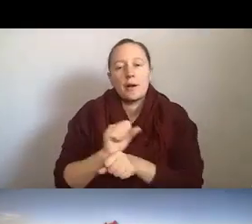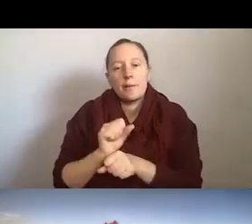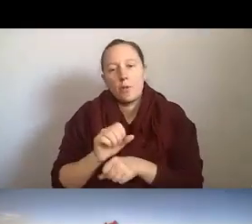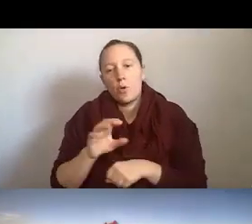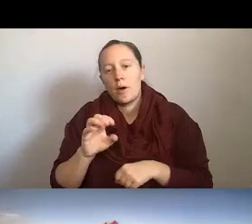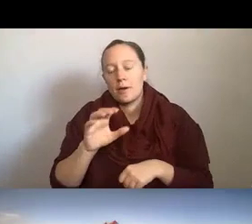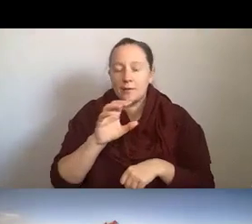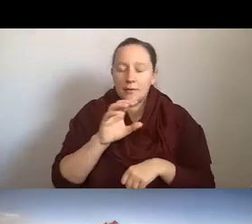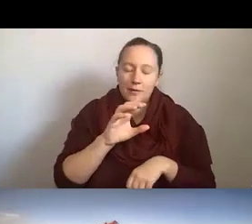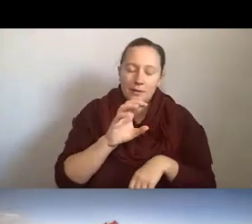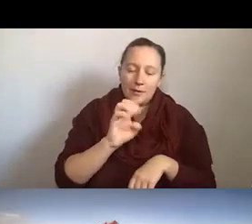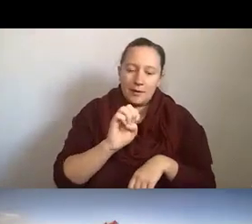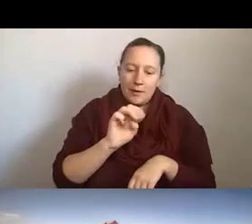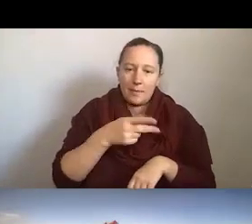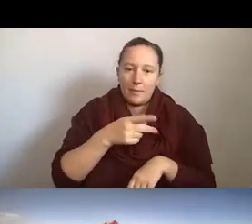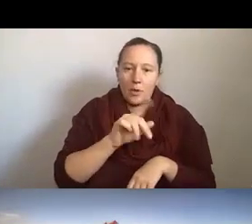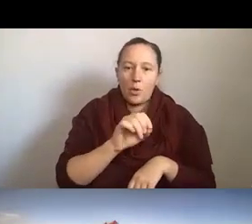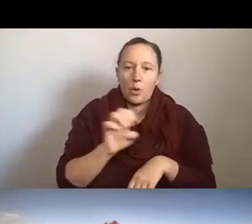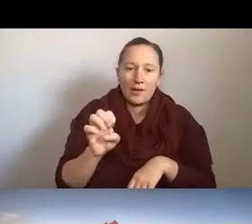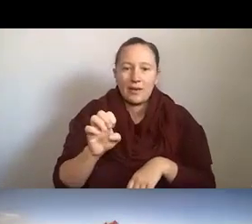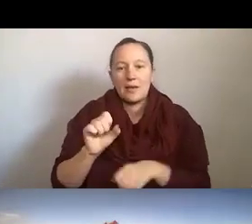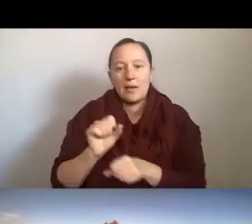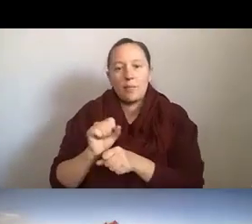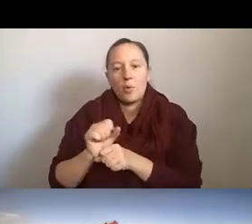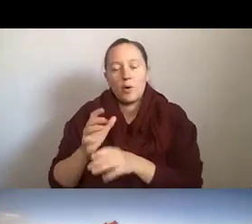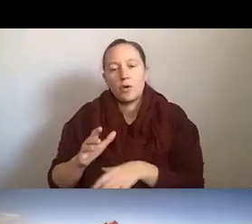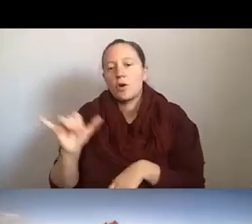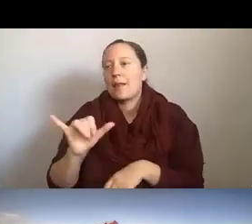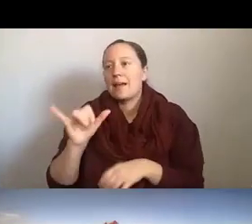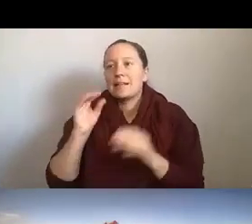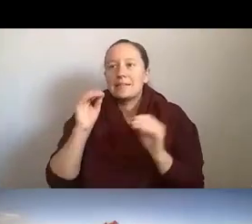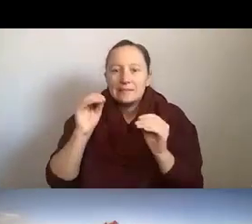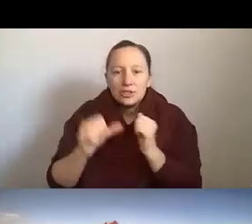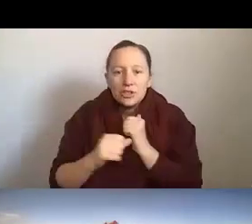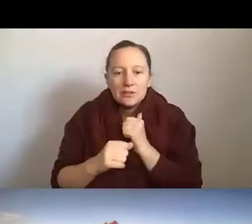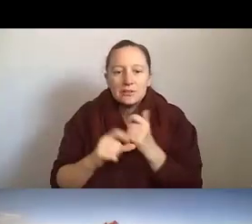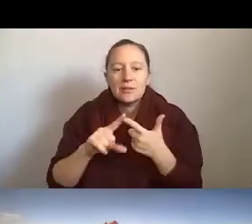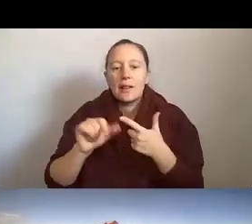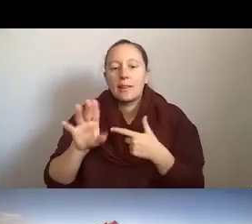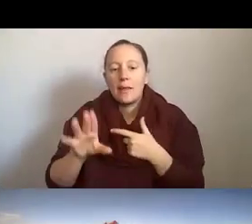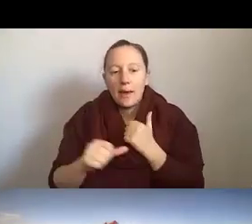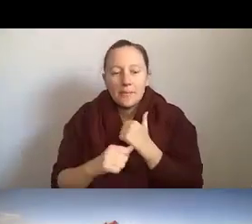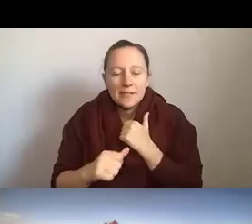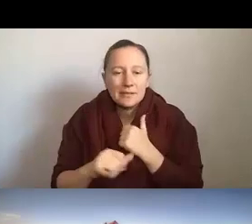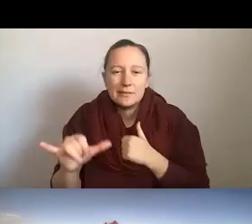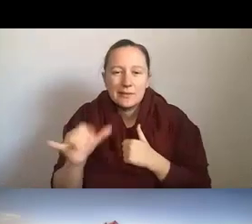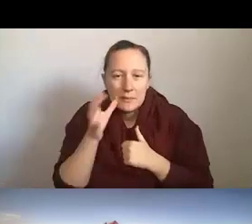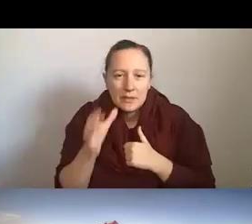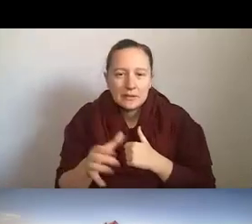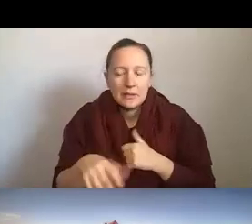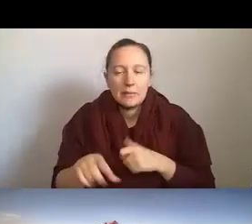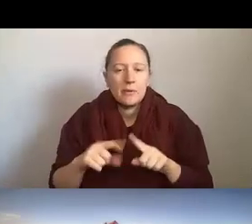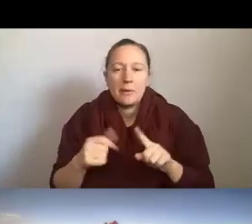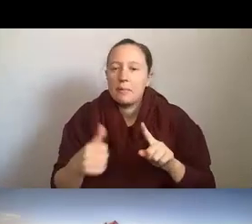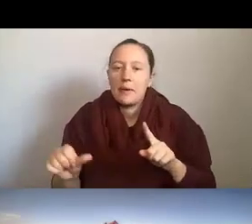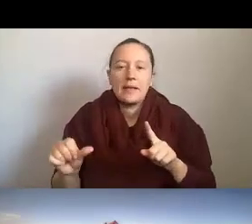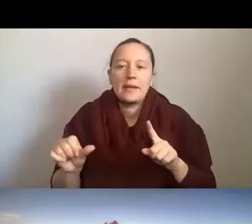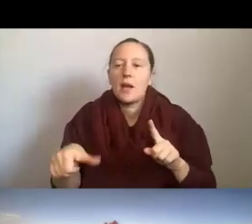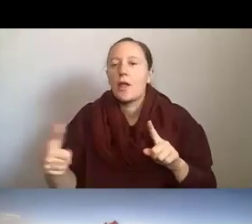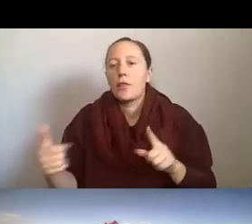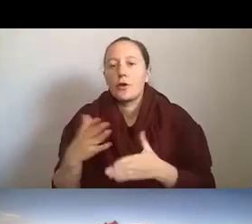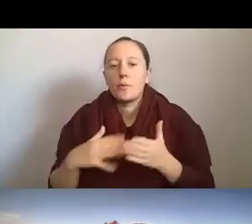the trainee is funded by non-federal funds, the stipend supplementation should be the same as somebody